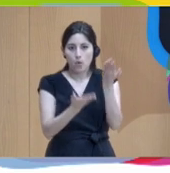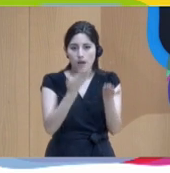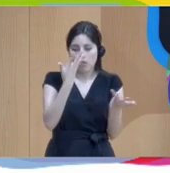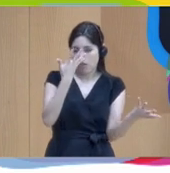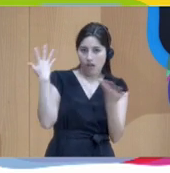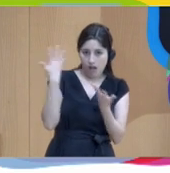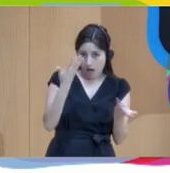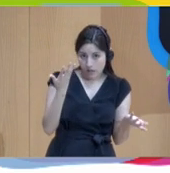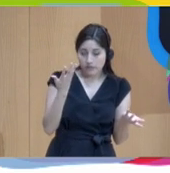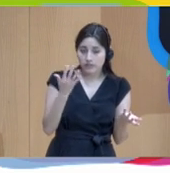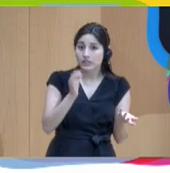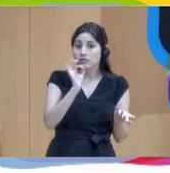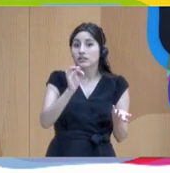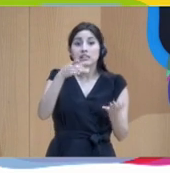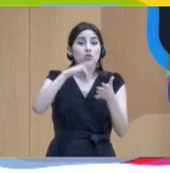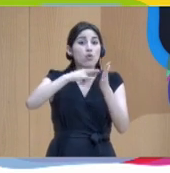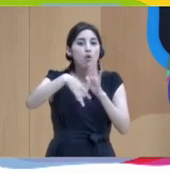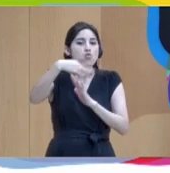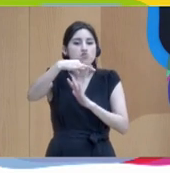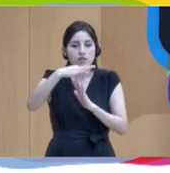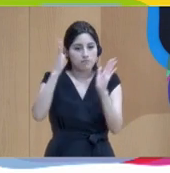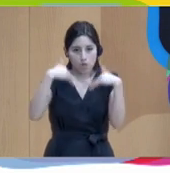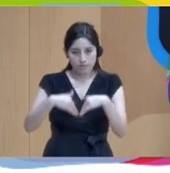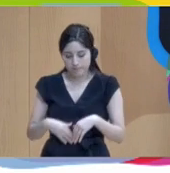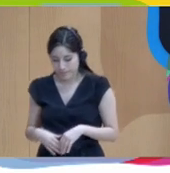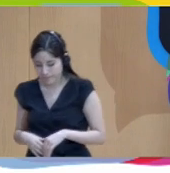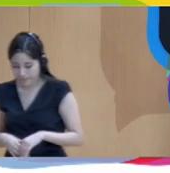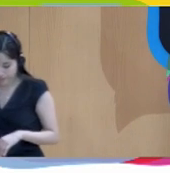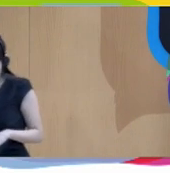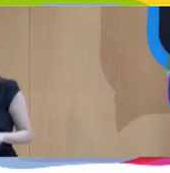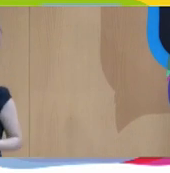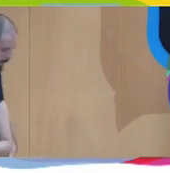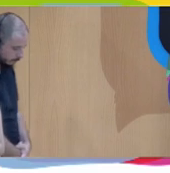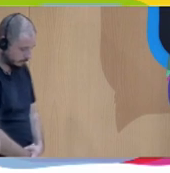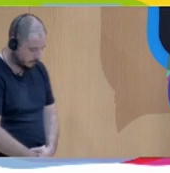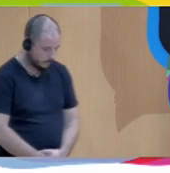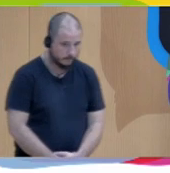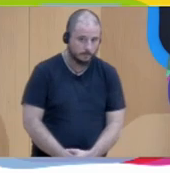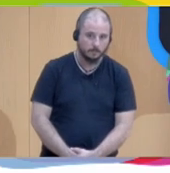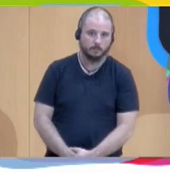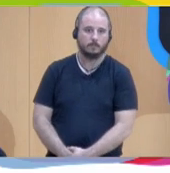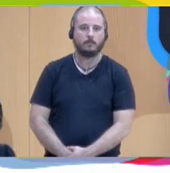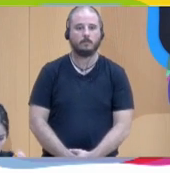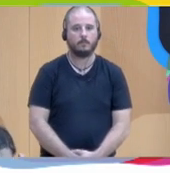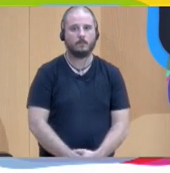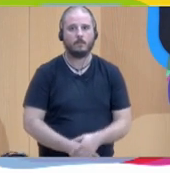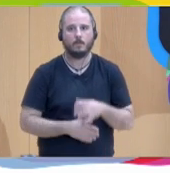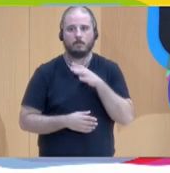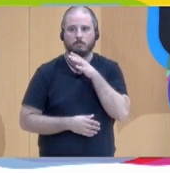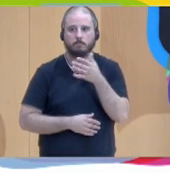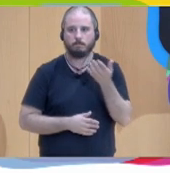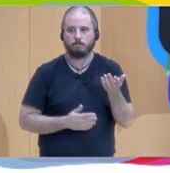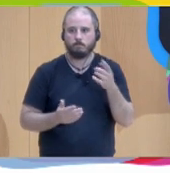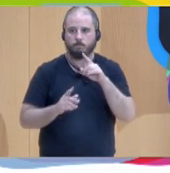for the people in everyday life to resolve their problems or their needs for the services.